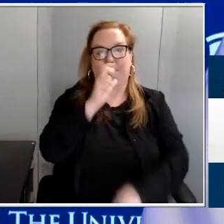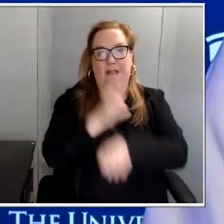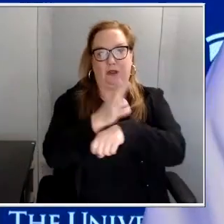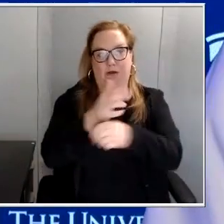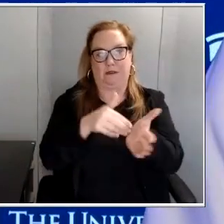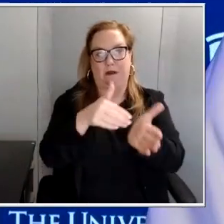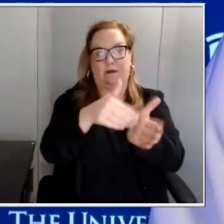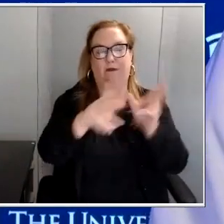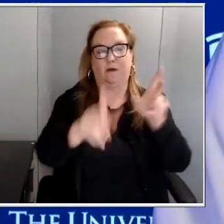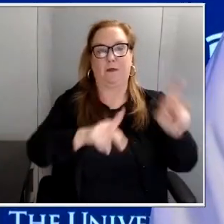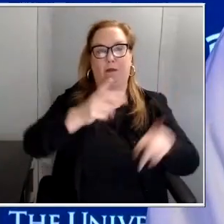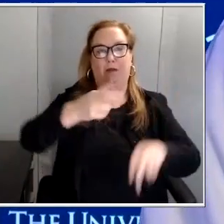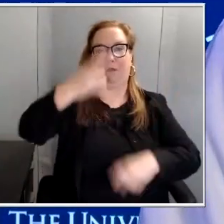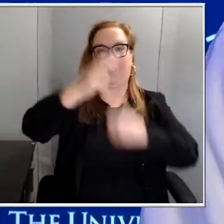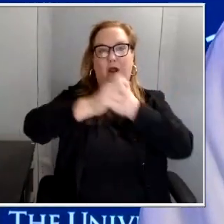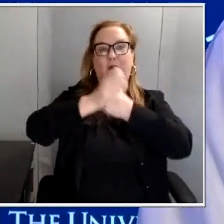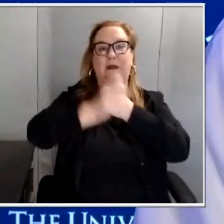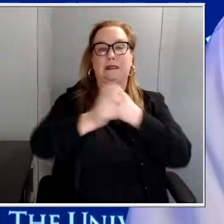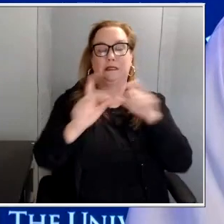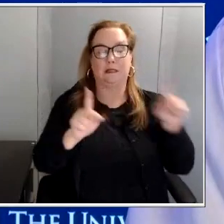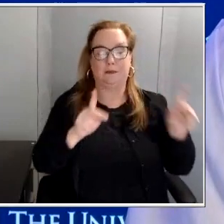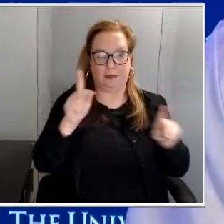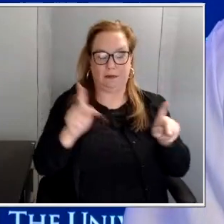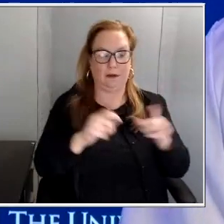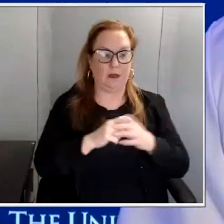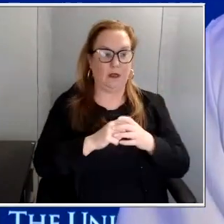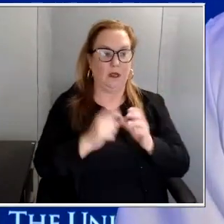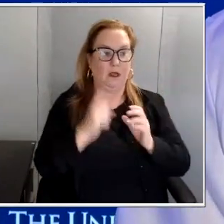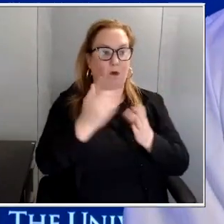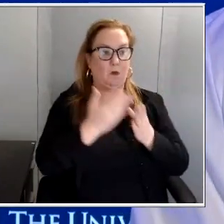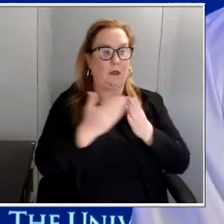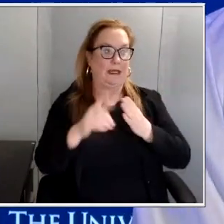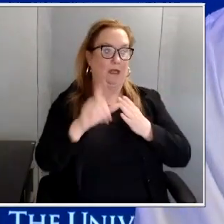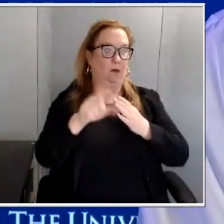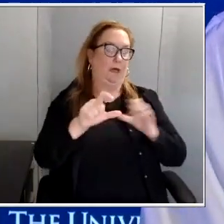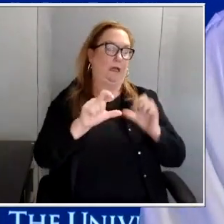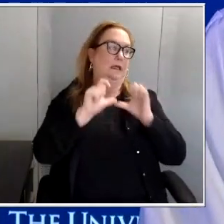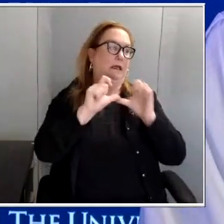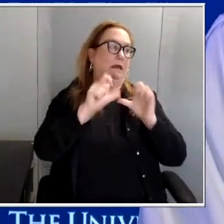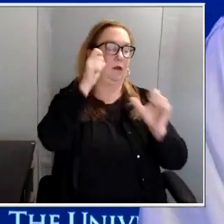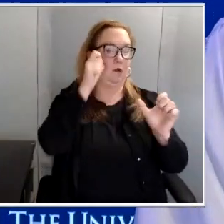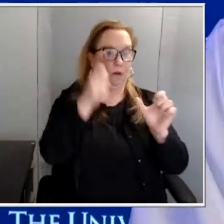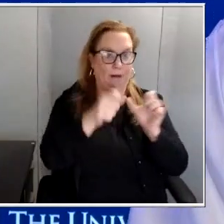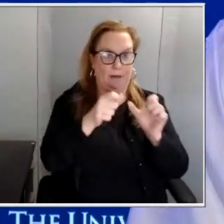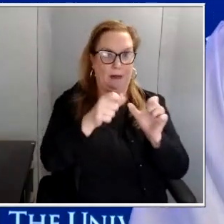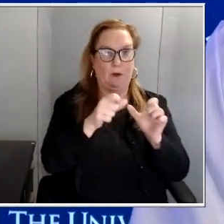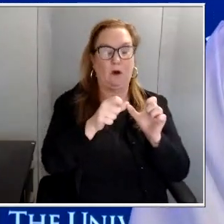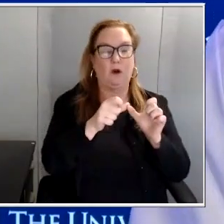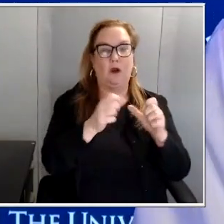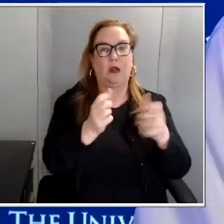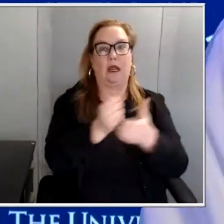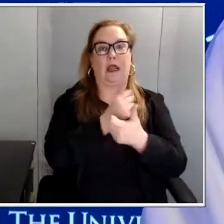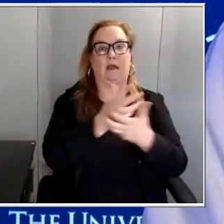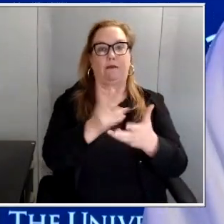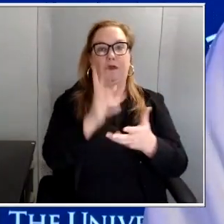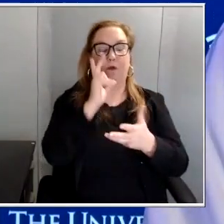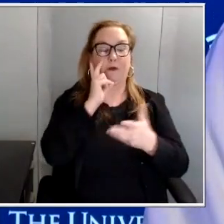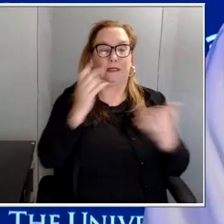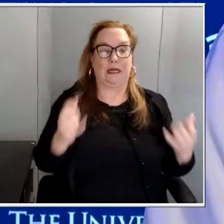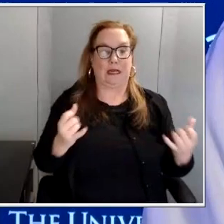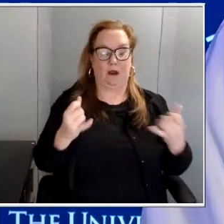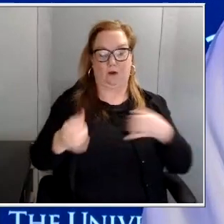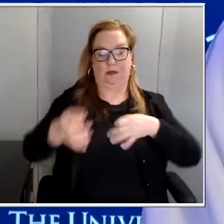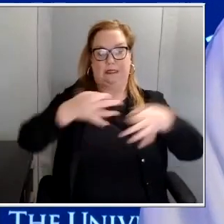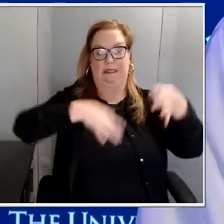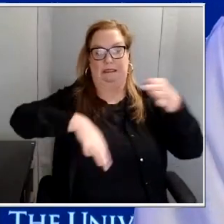those high-risk people. I think the one thing we should continue to remember, though, is that really everything we are seeing now, instead of